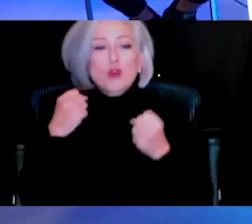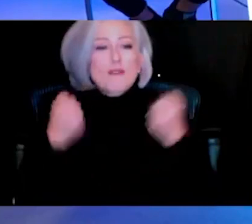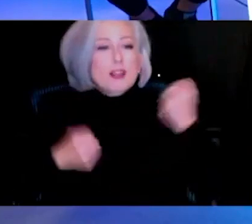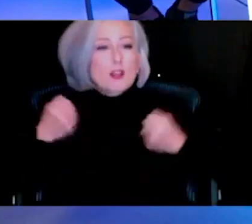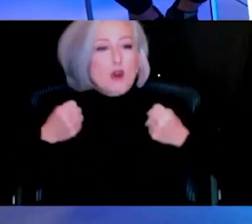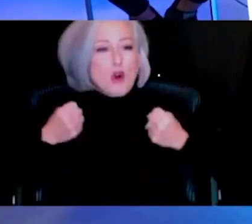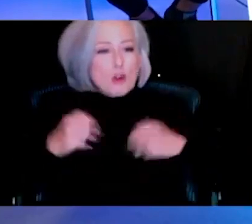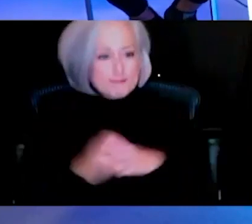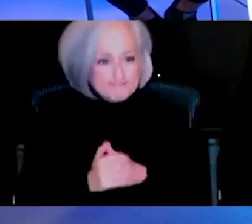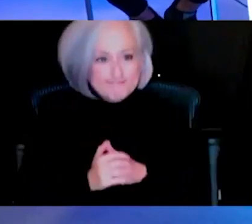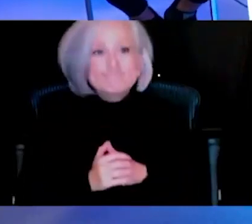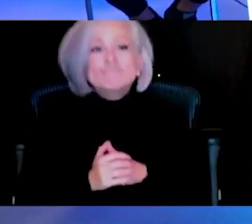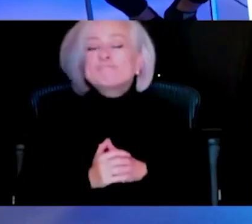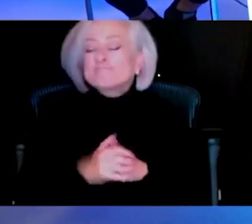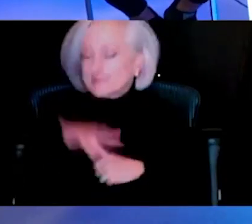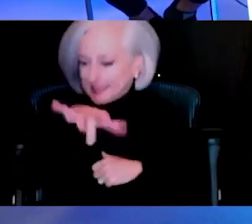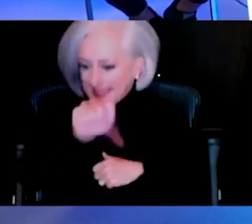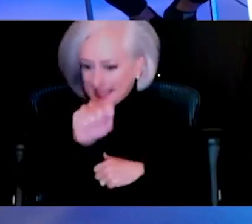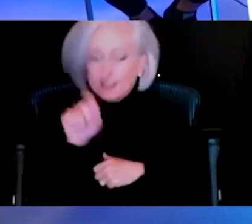do. So